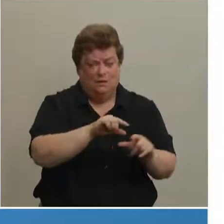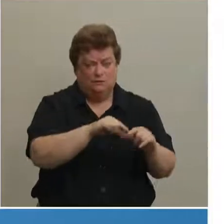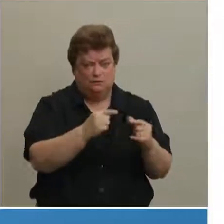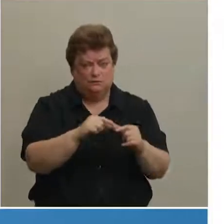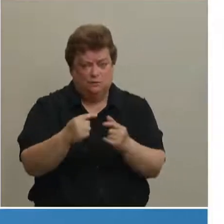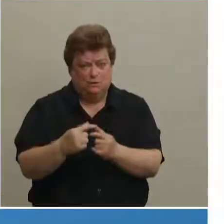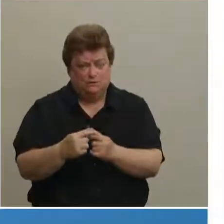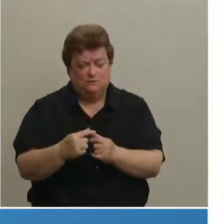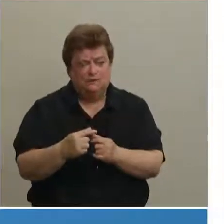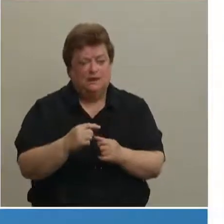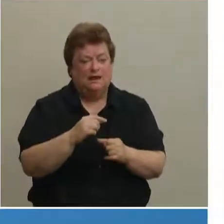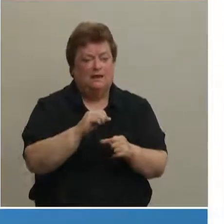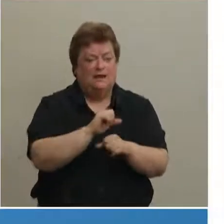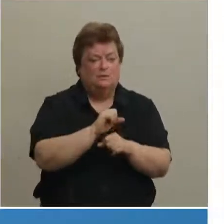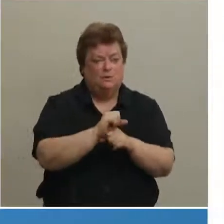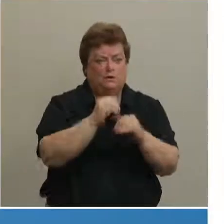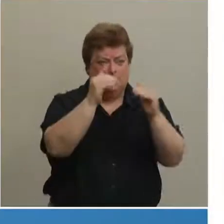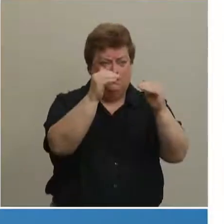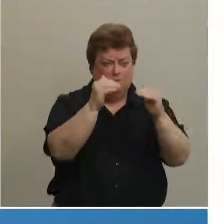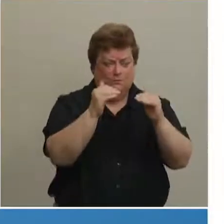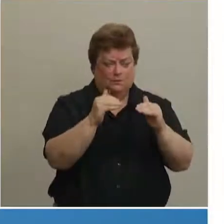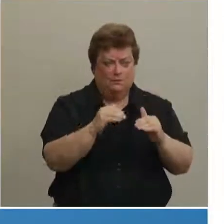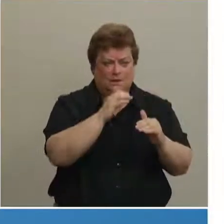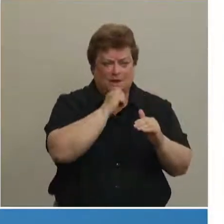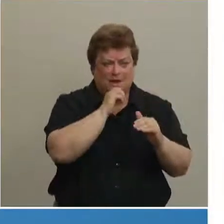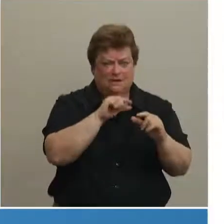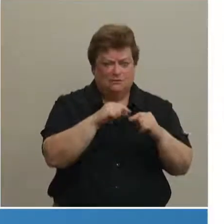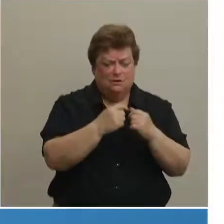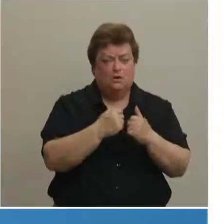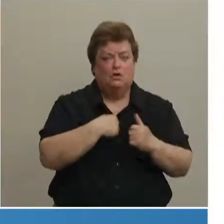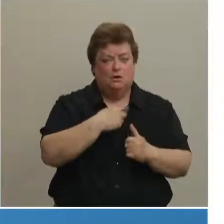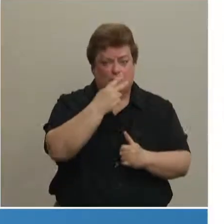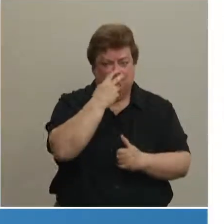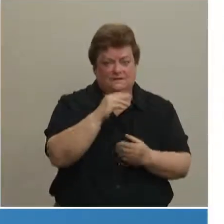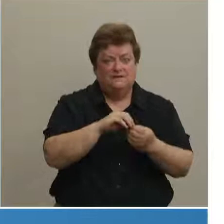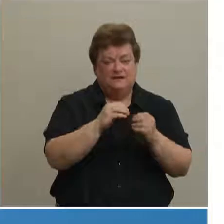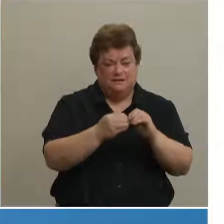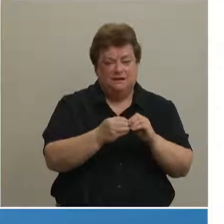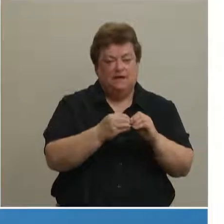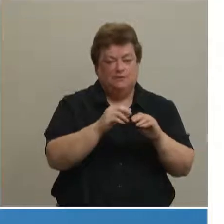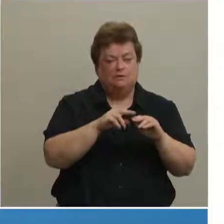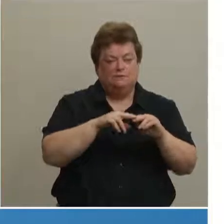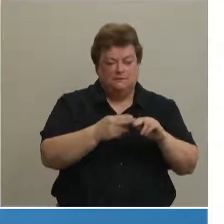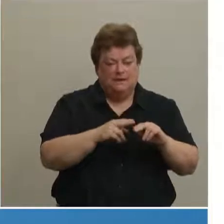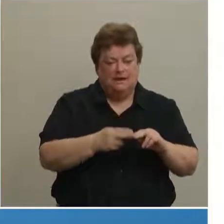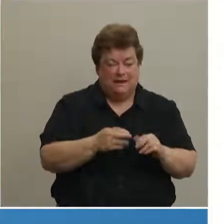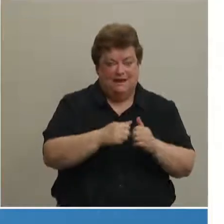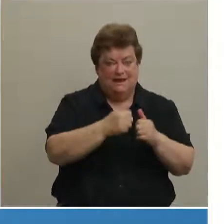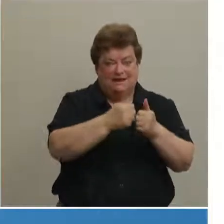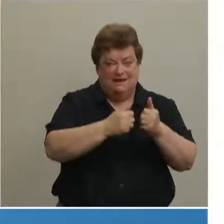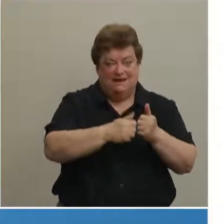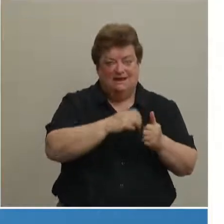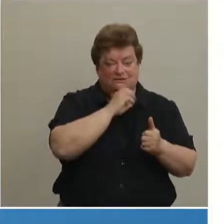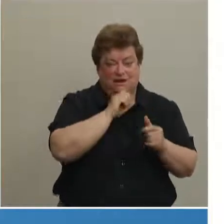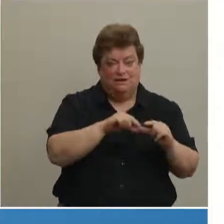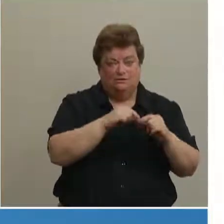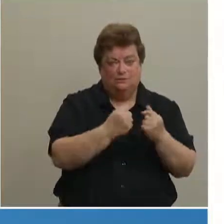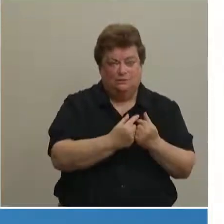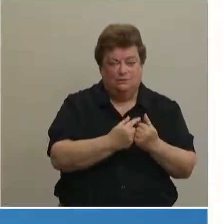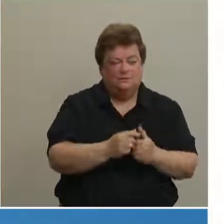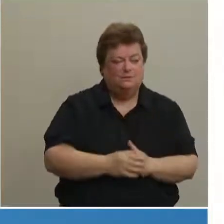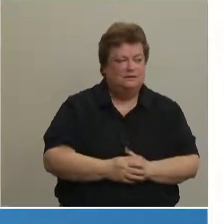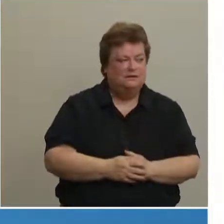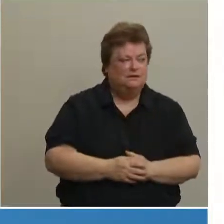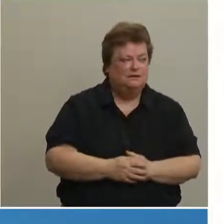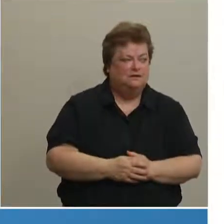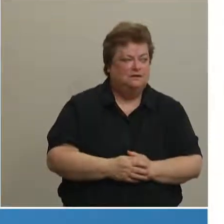and working down the age groups, we are seeing a drop in cases in these age groups that are fully vaccinated. Since we are